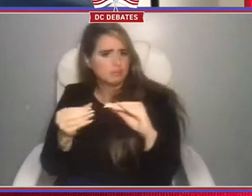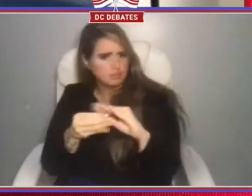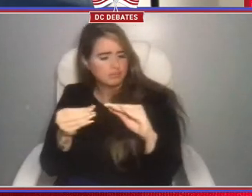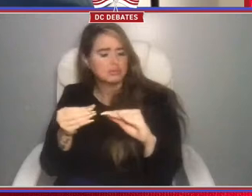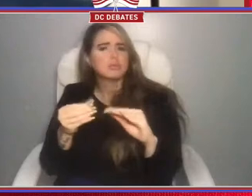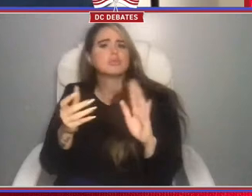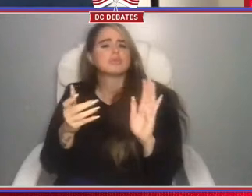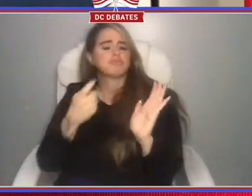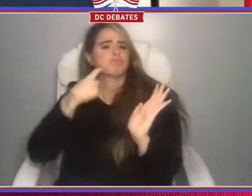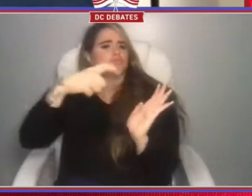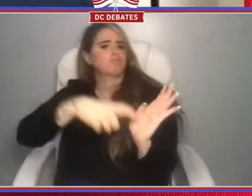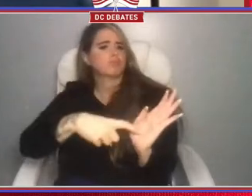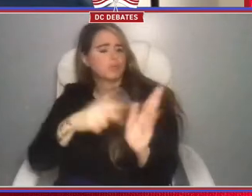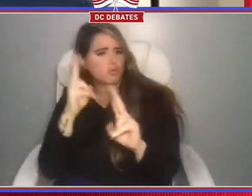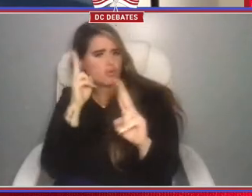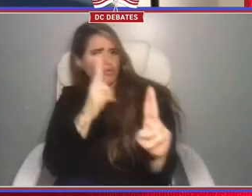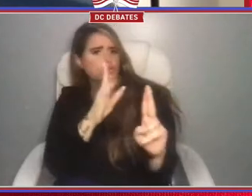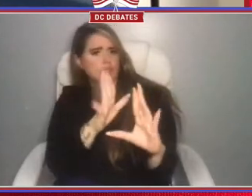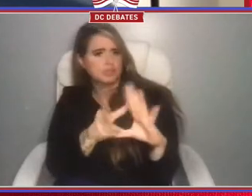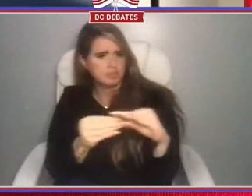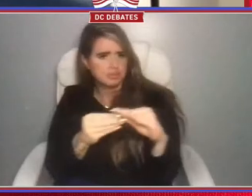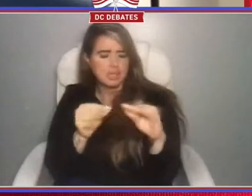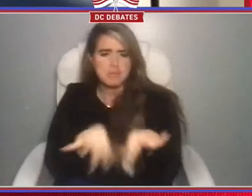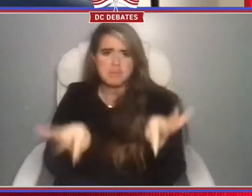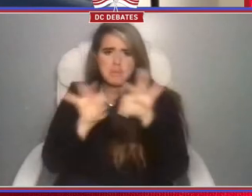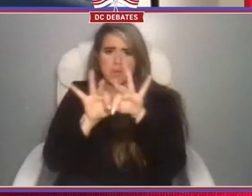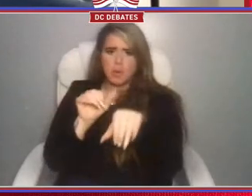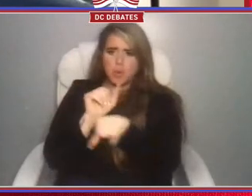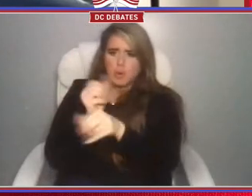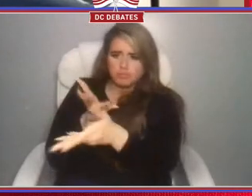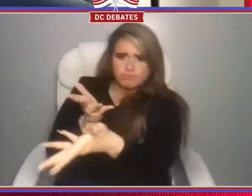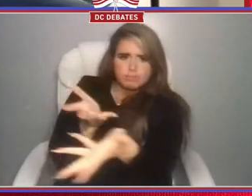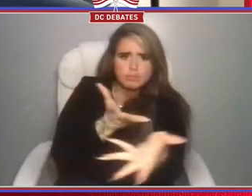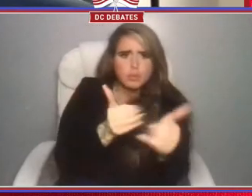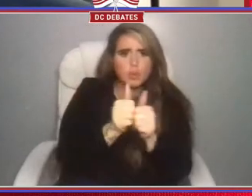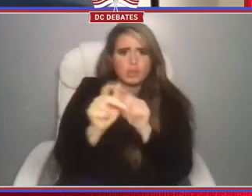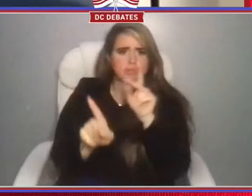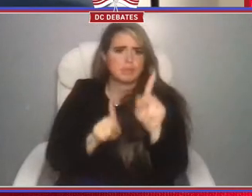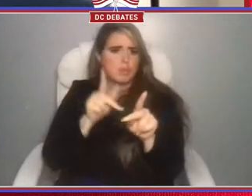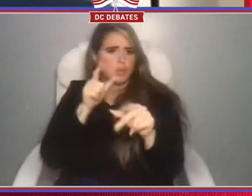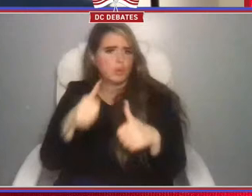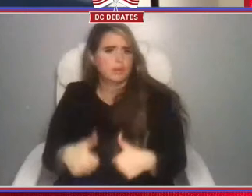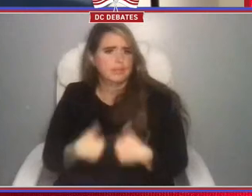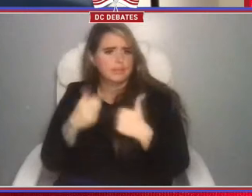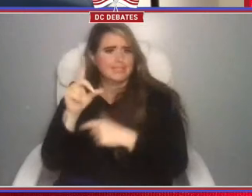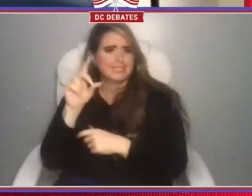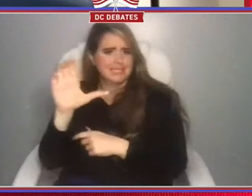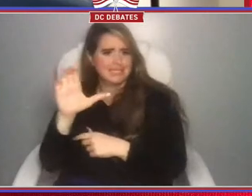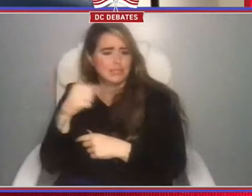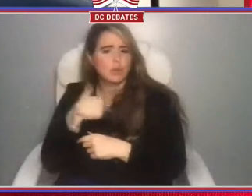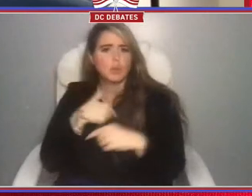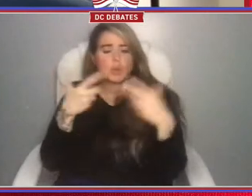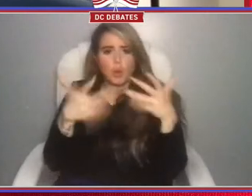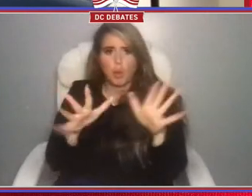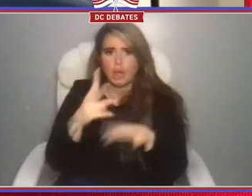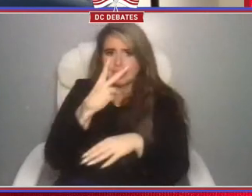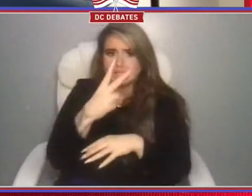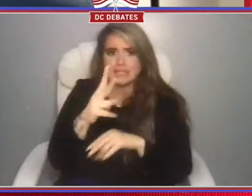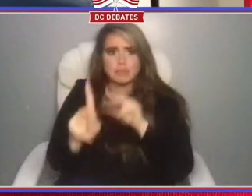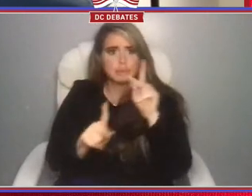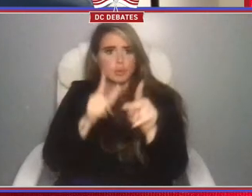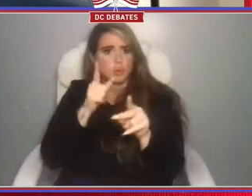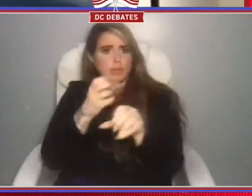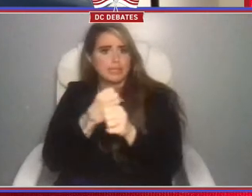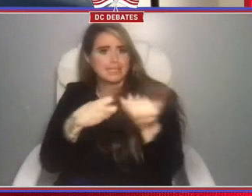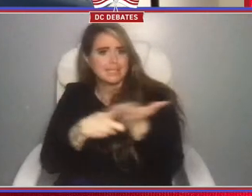we work with our residents to help to not turn what is a ticket situation, especially if it involves parking